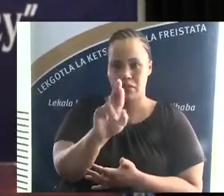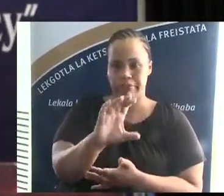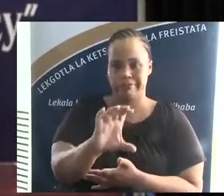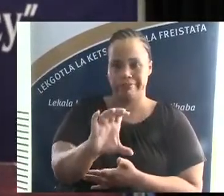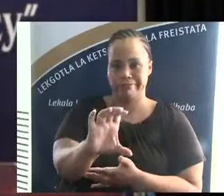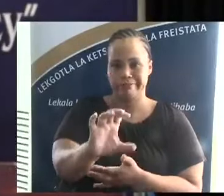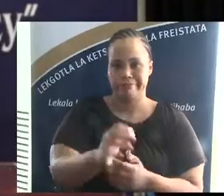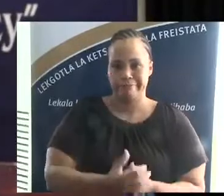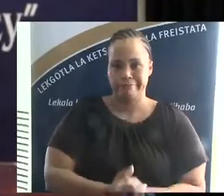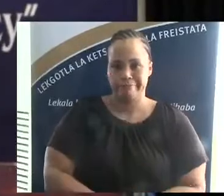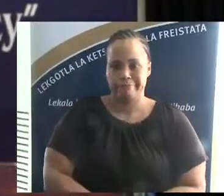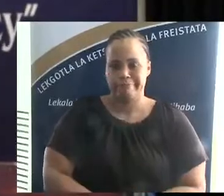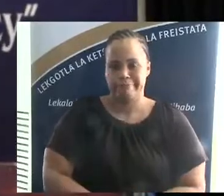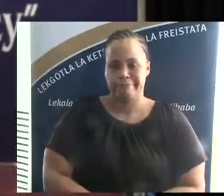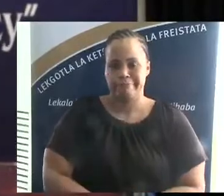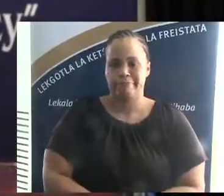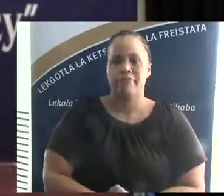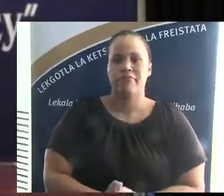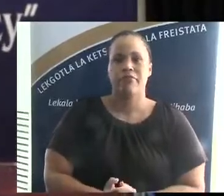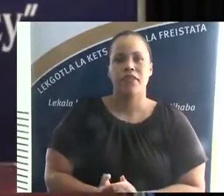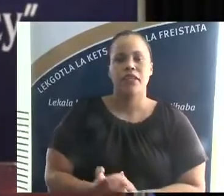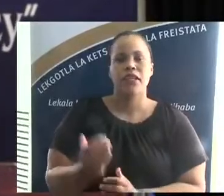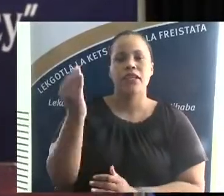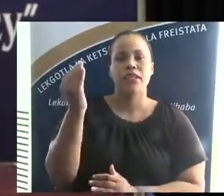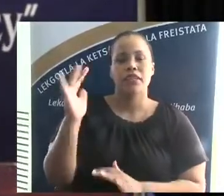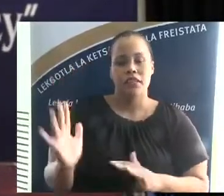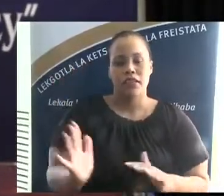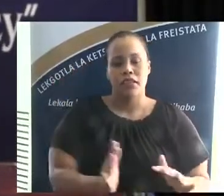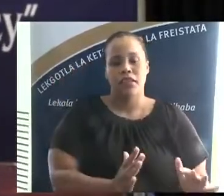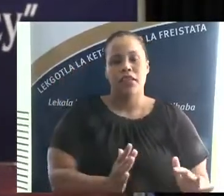framework. Honourable Speaker, on health,